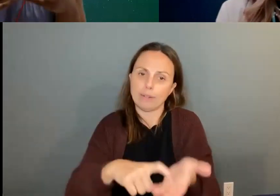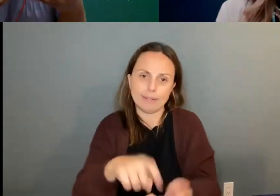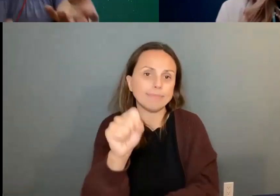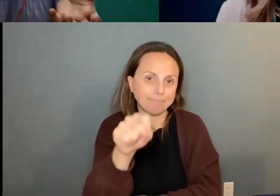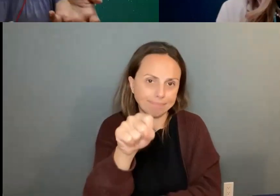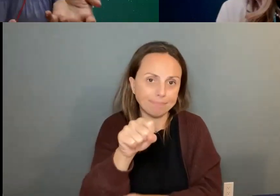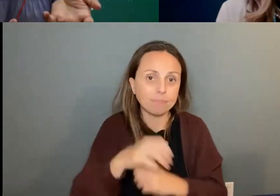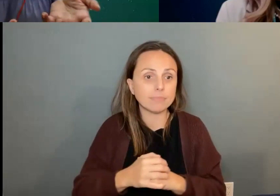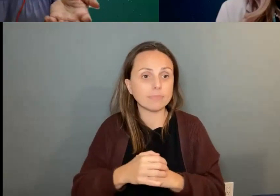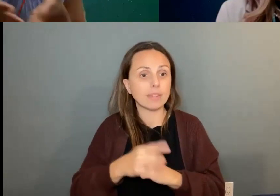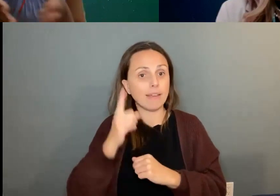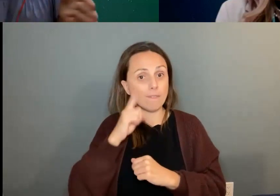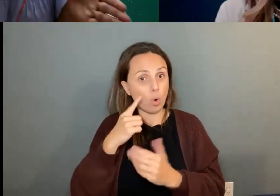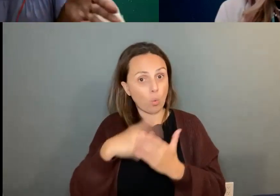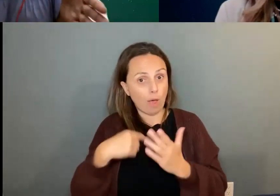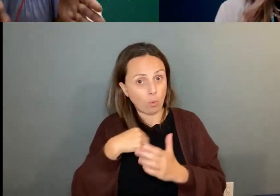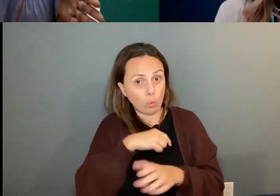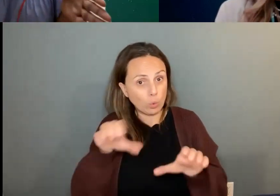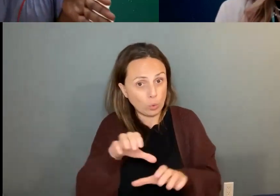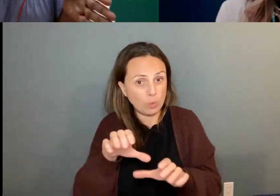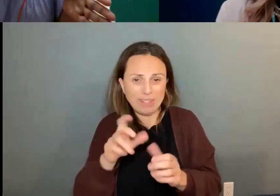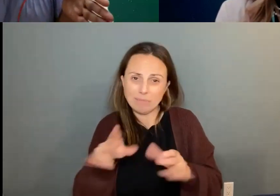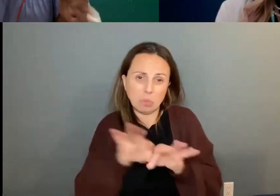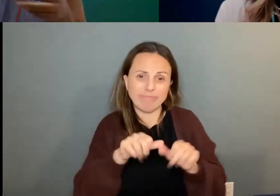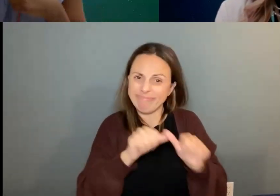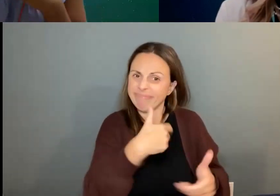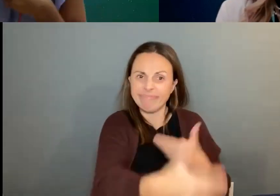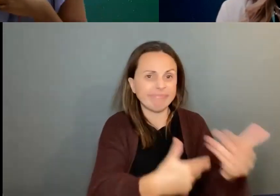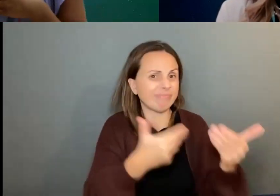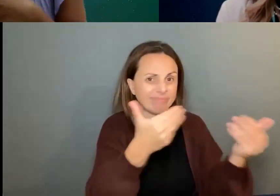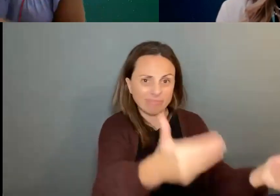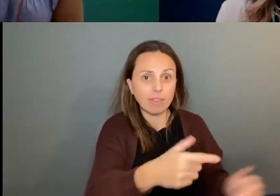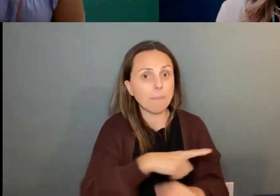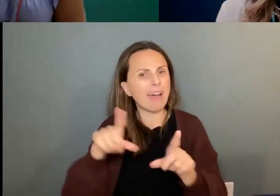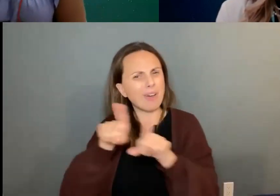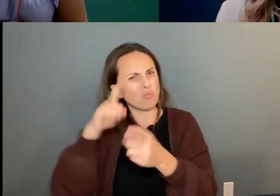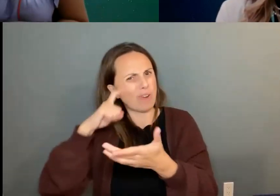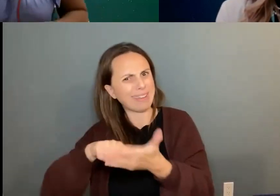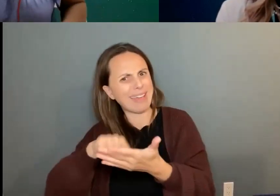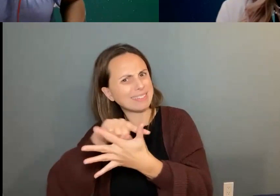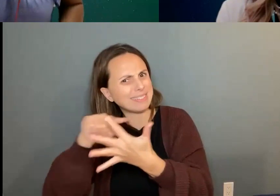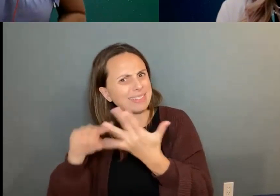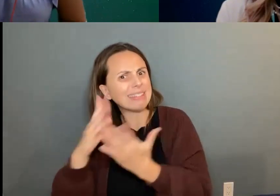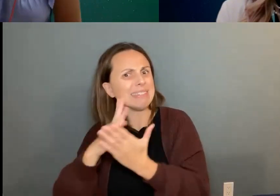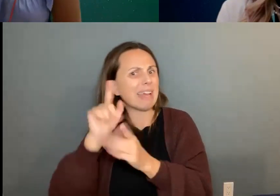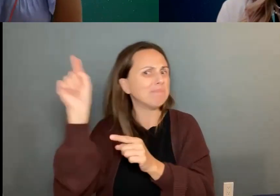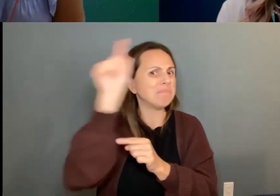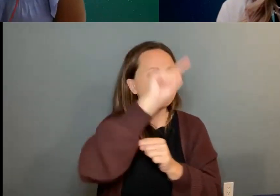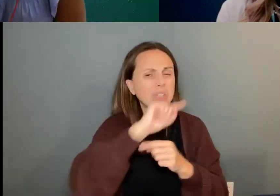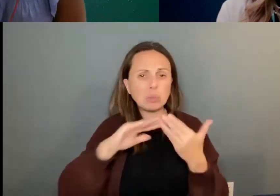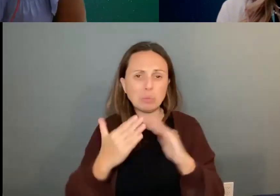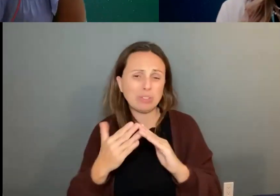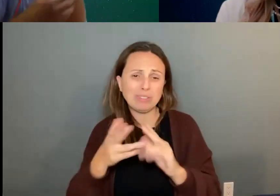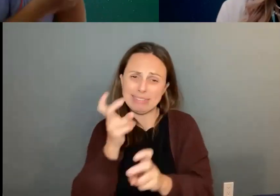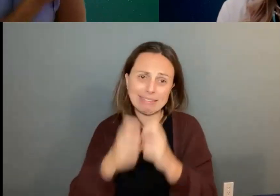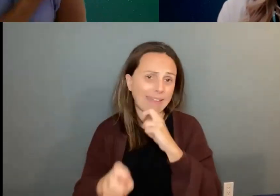that for the purpose of what we've been doing, have had to just continue to go forward, but just recognizing that in some places that can be